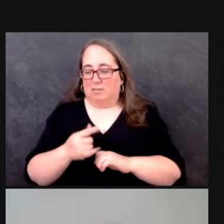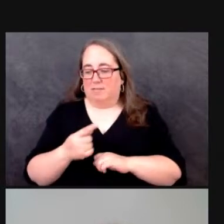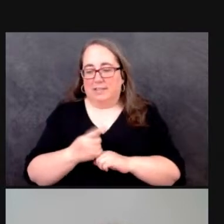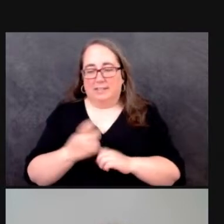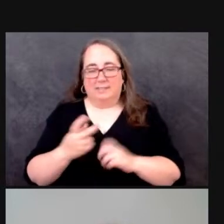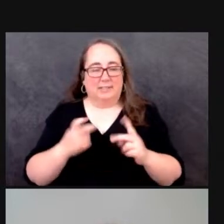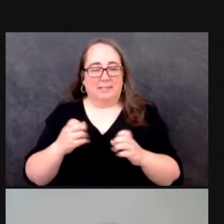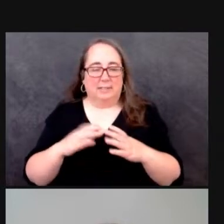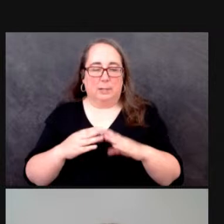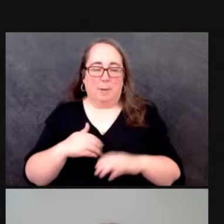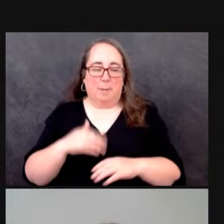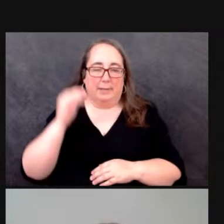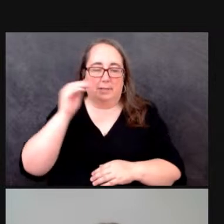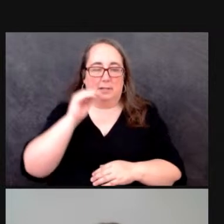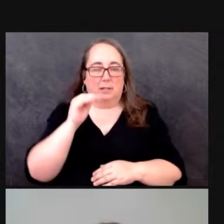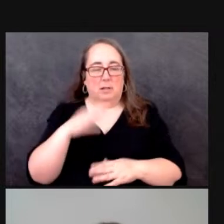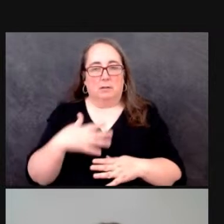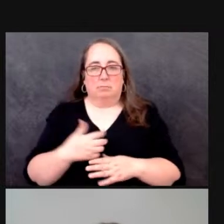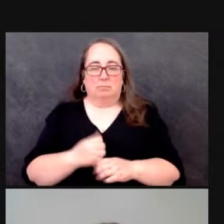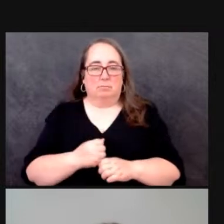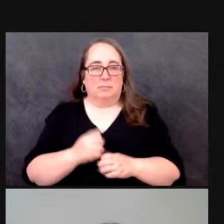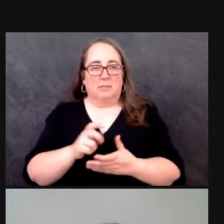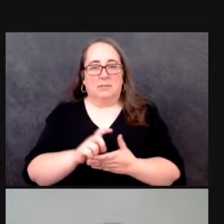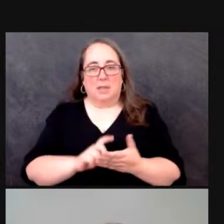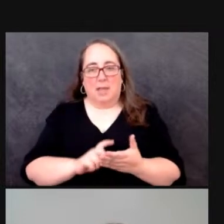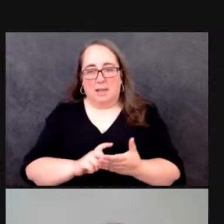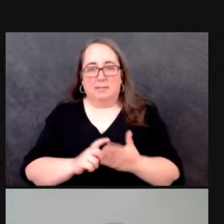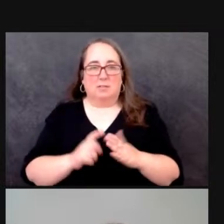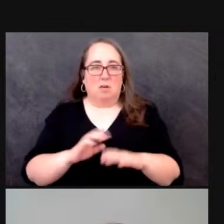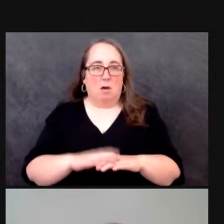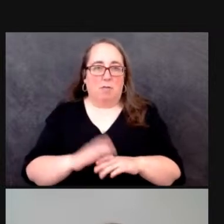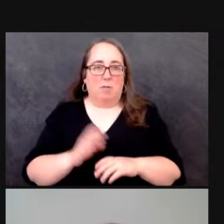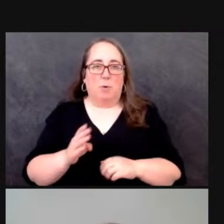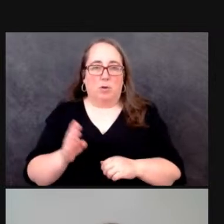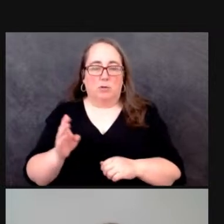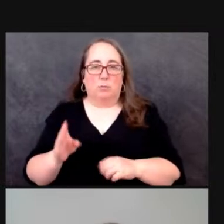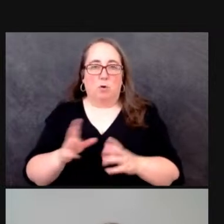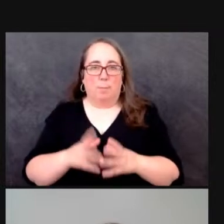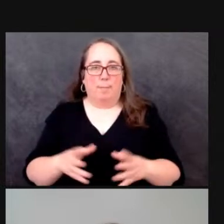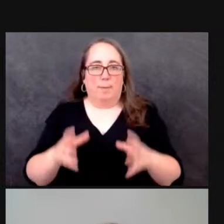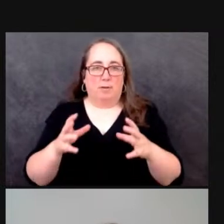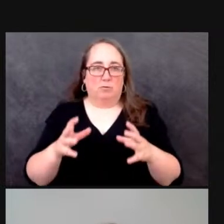my opinion, it perfectly summarizes the designs featured on the Baltimore Punch set.